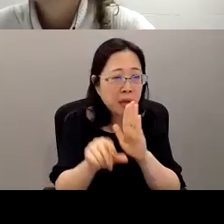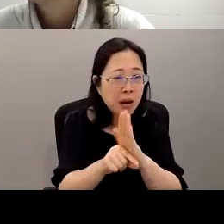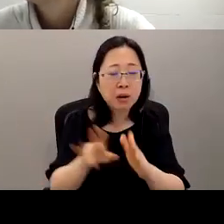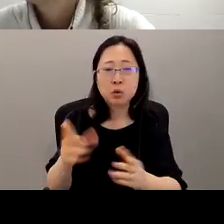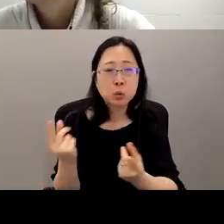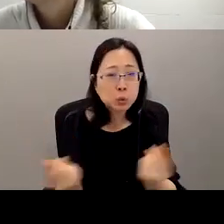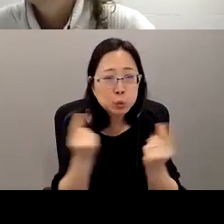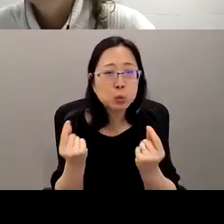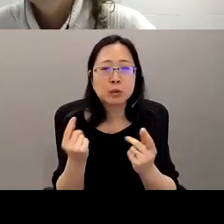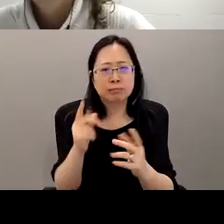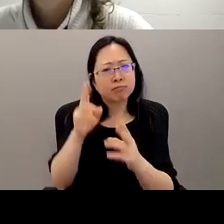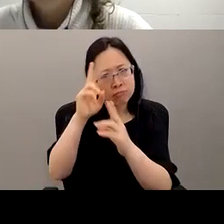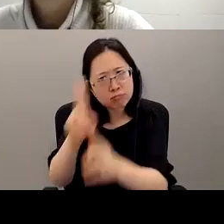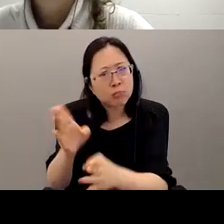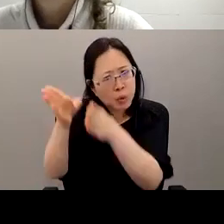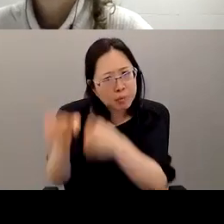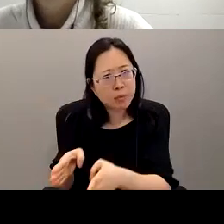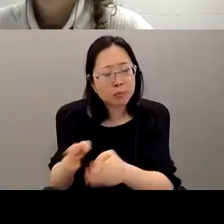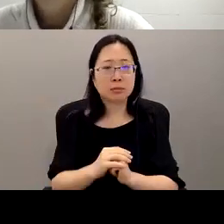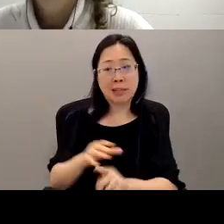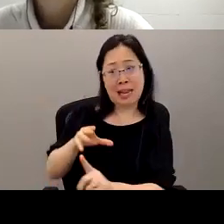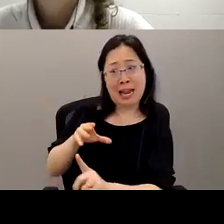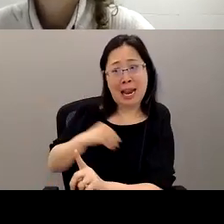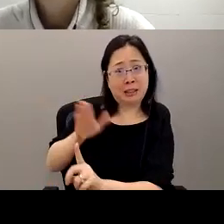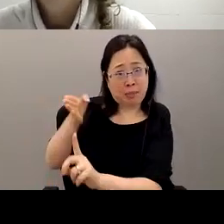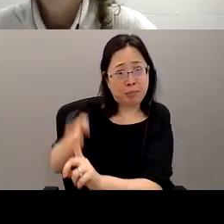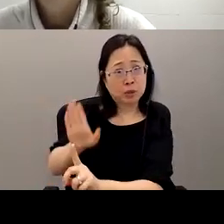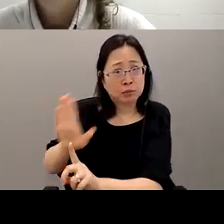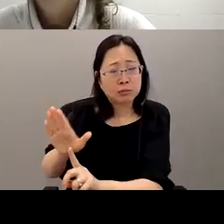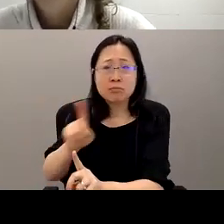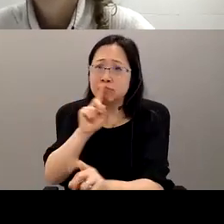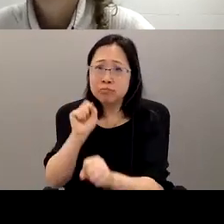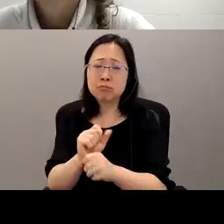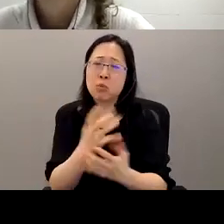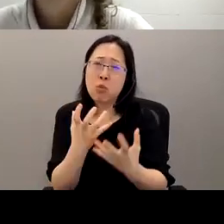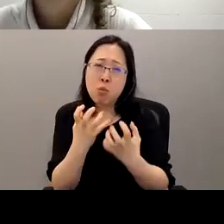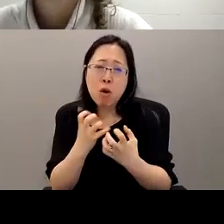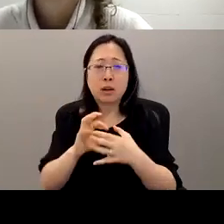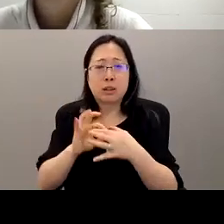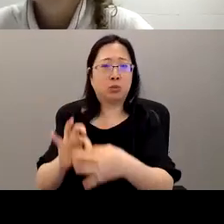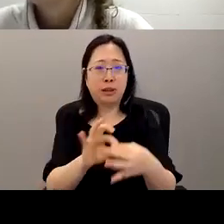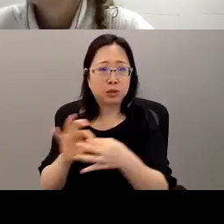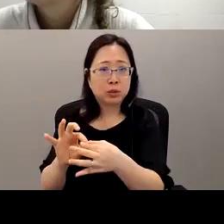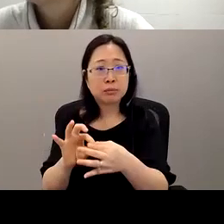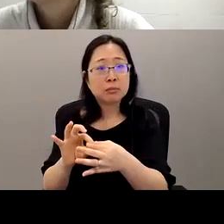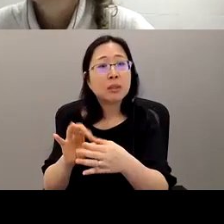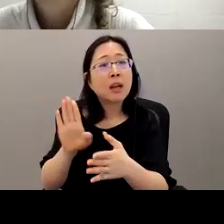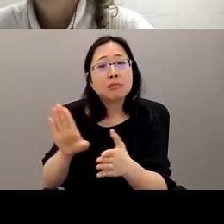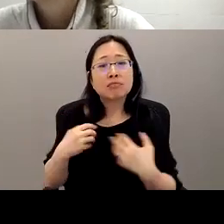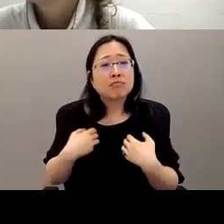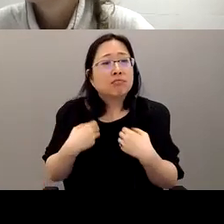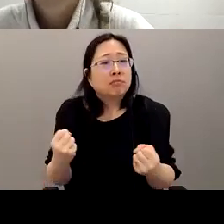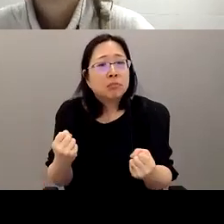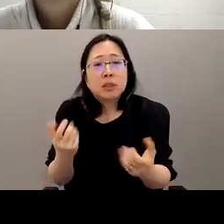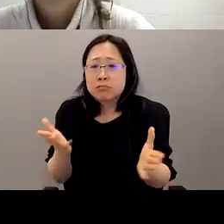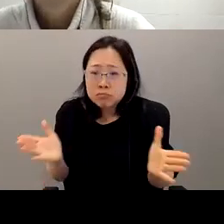do. It accepts that people are relational beings whose well-being is nurtured